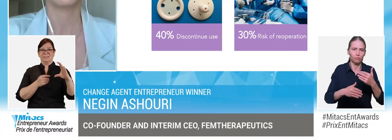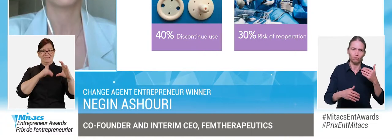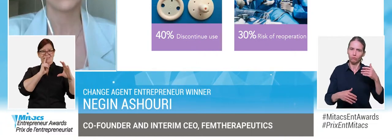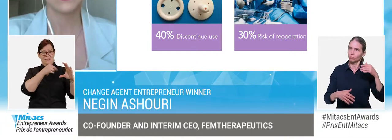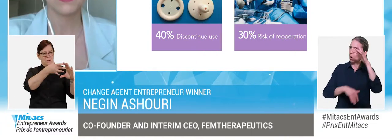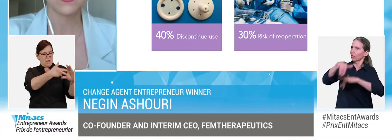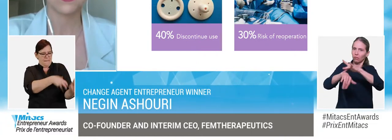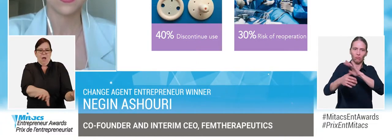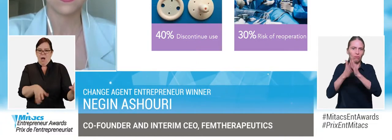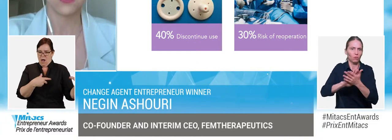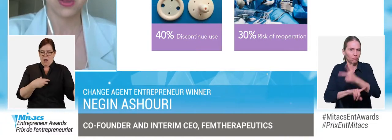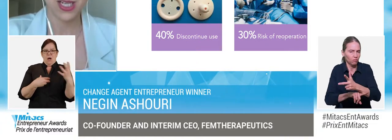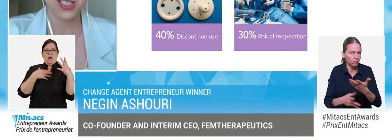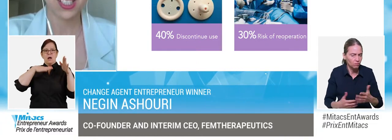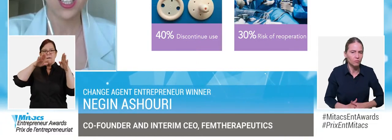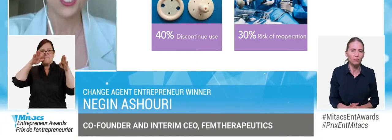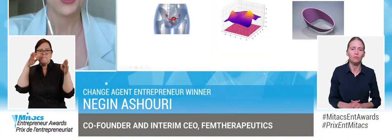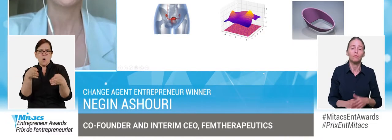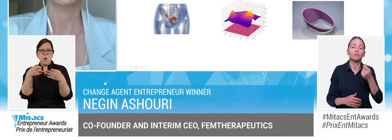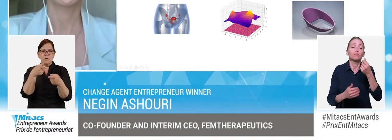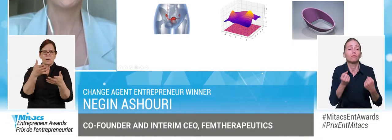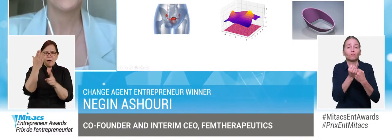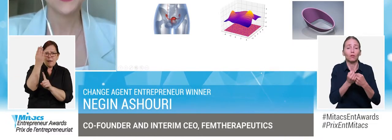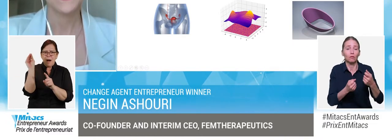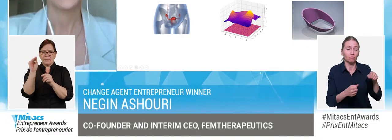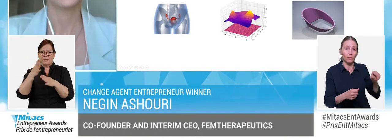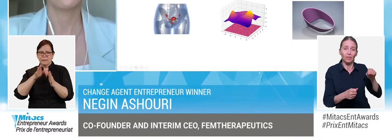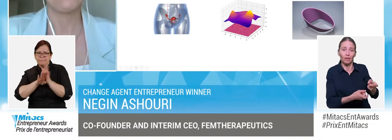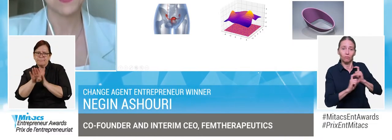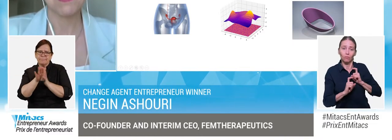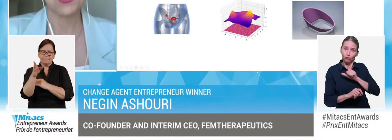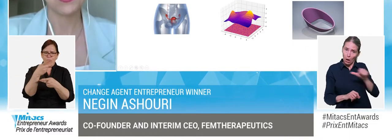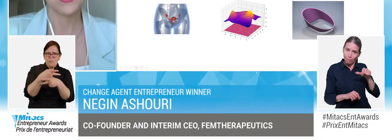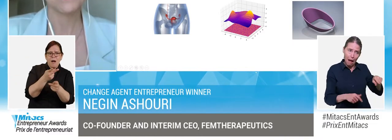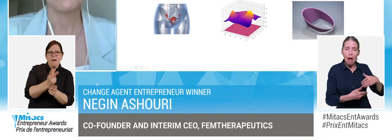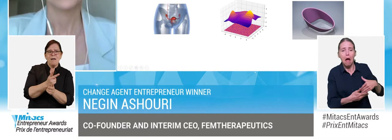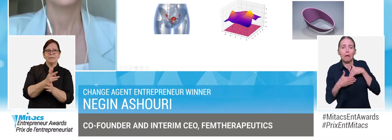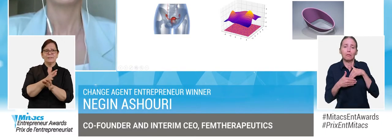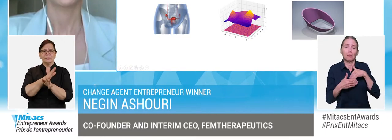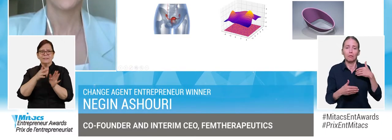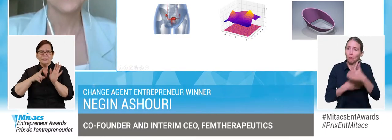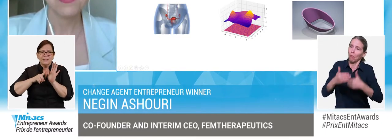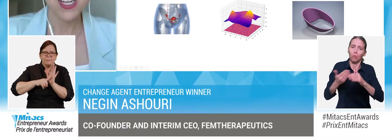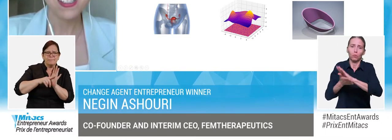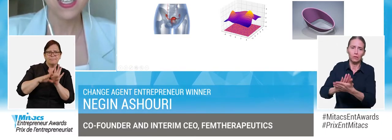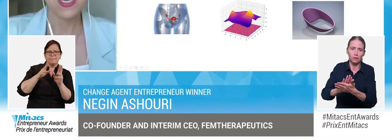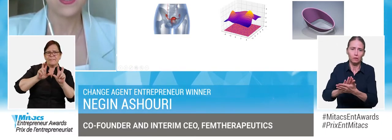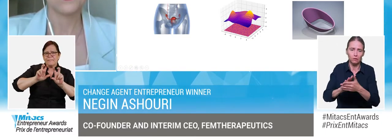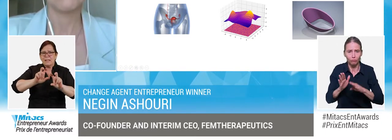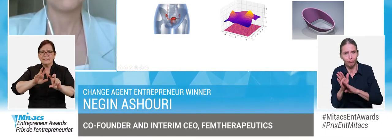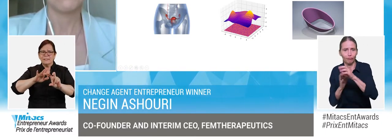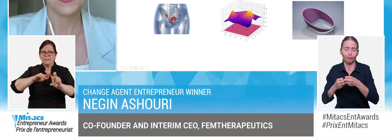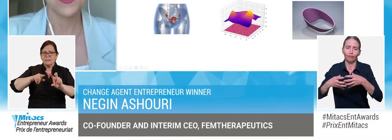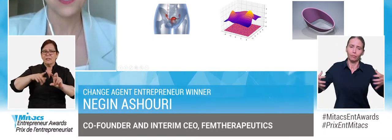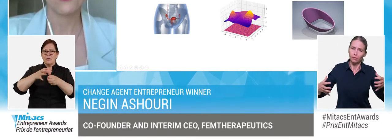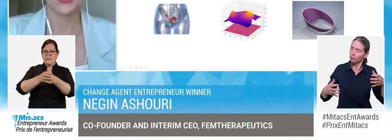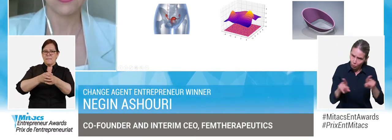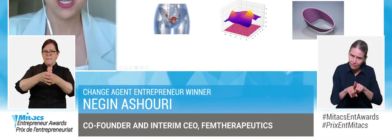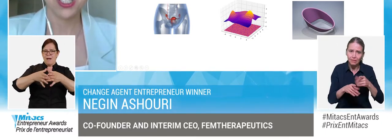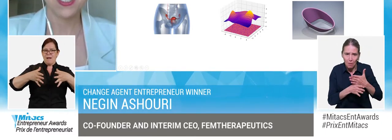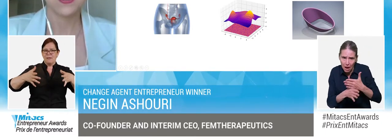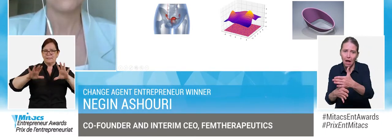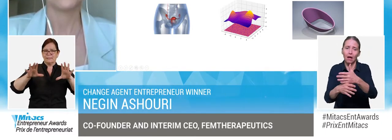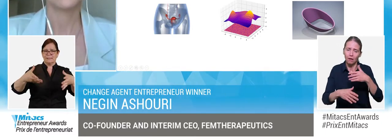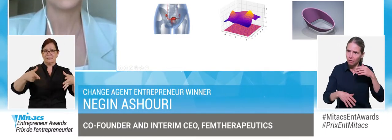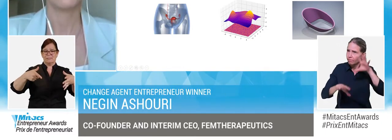but also having 30% risk of reoperation. So the solution is Femme Therapeutics. We are customizing a pessary for